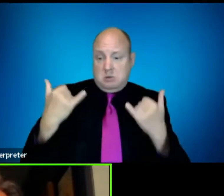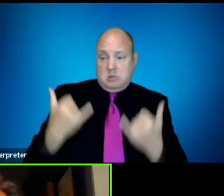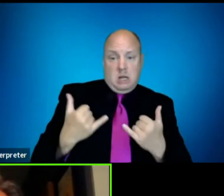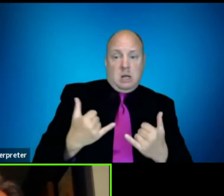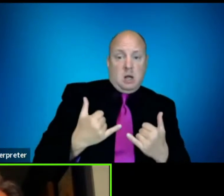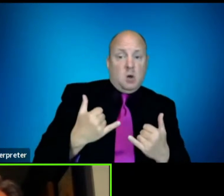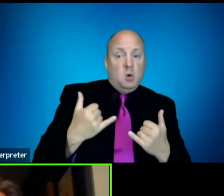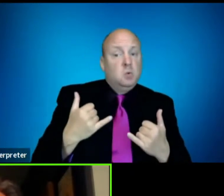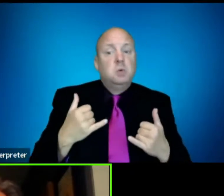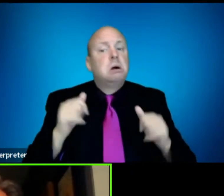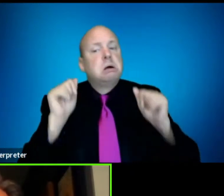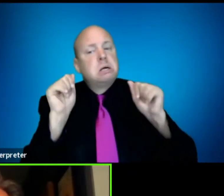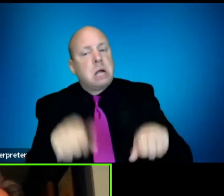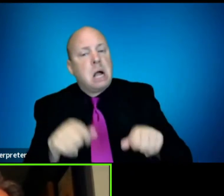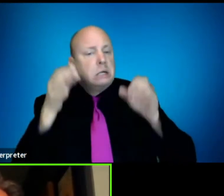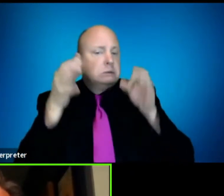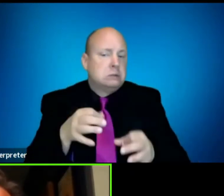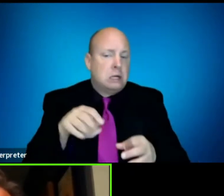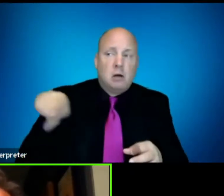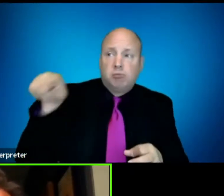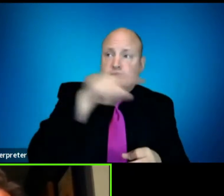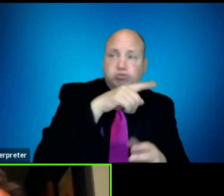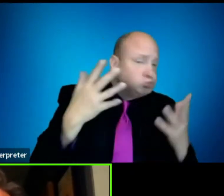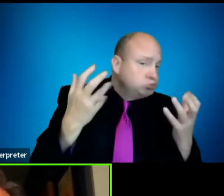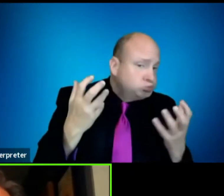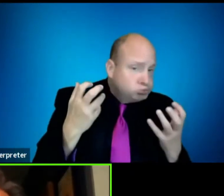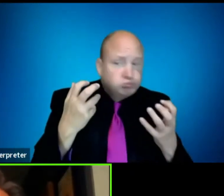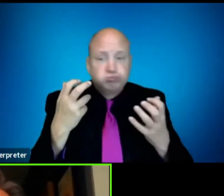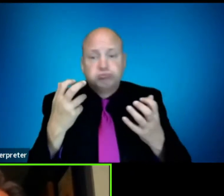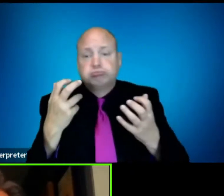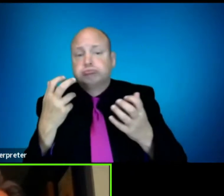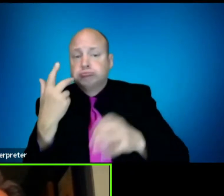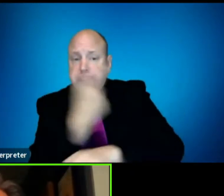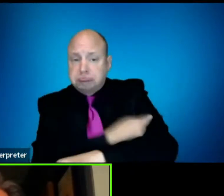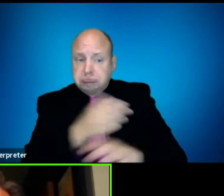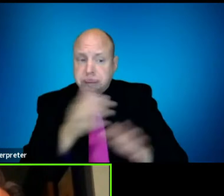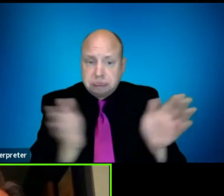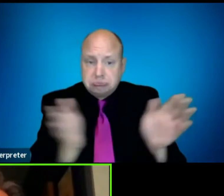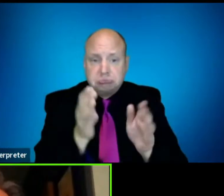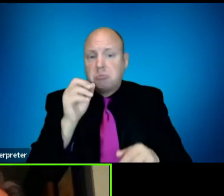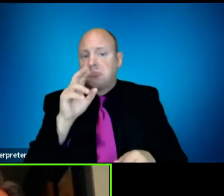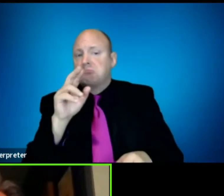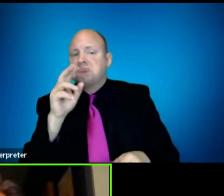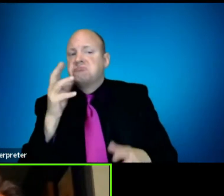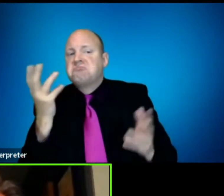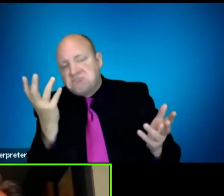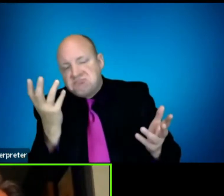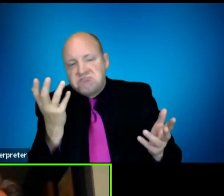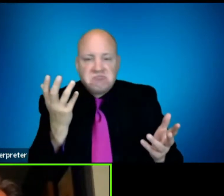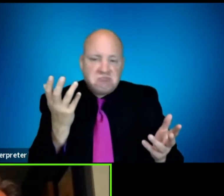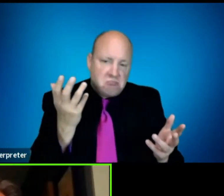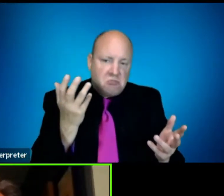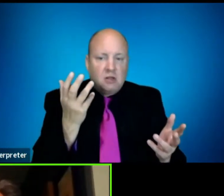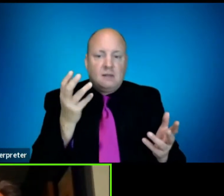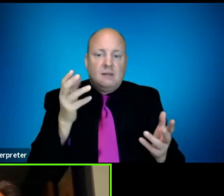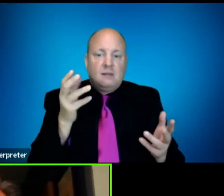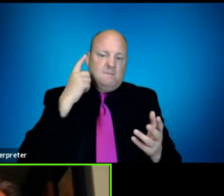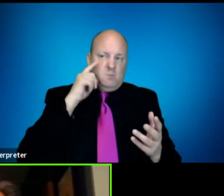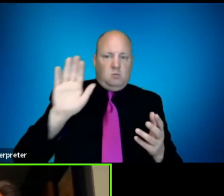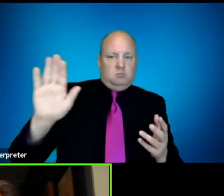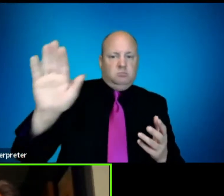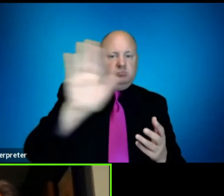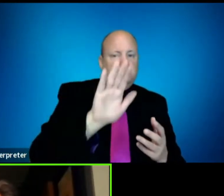implement more strict vaccine requirements, can add a COVID vaccine for their individual campus, their school